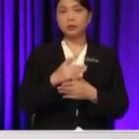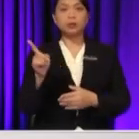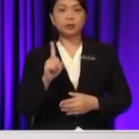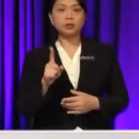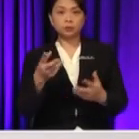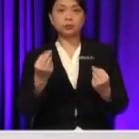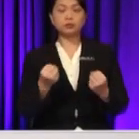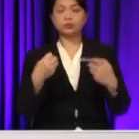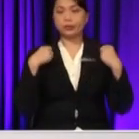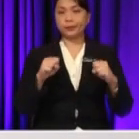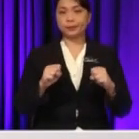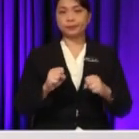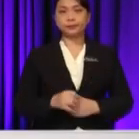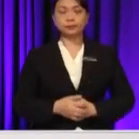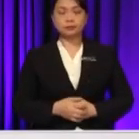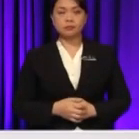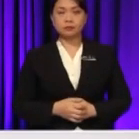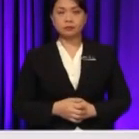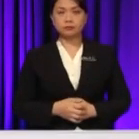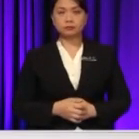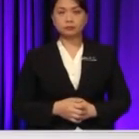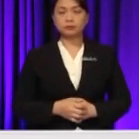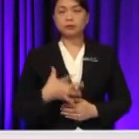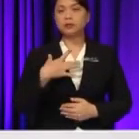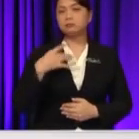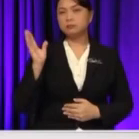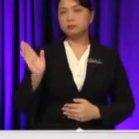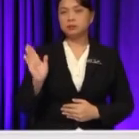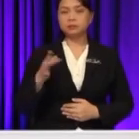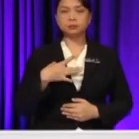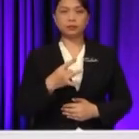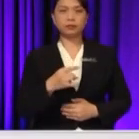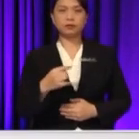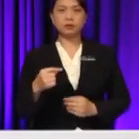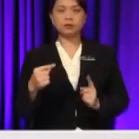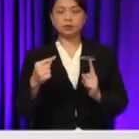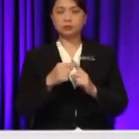or shopping online? I prefer to go shopping on foot